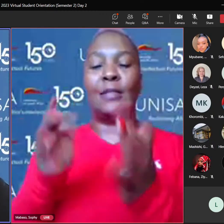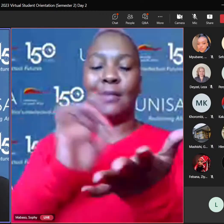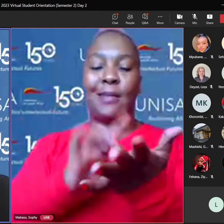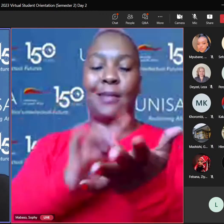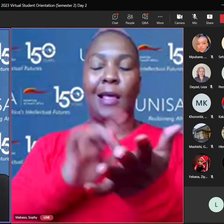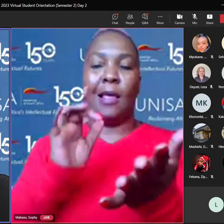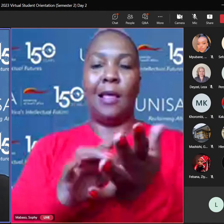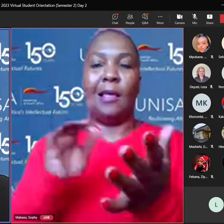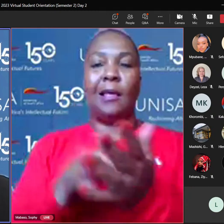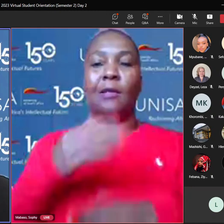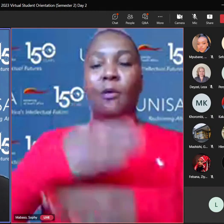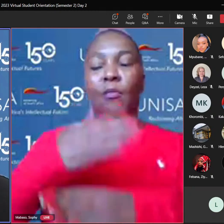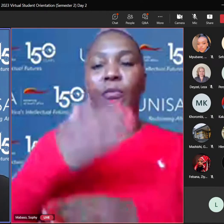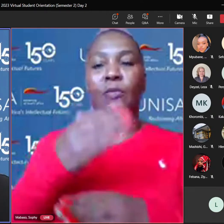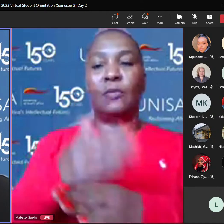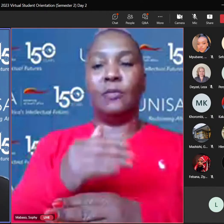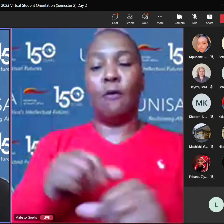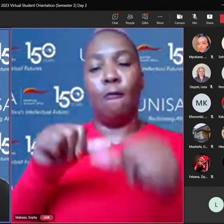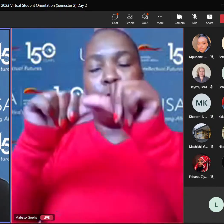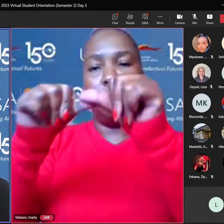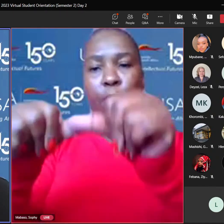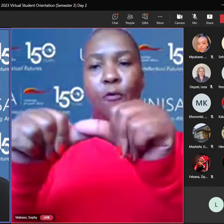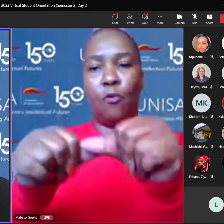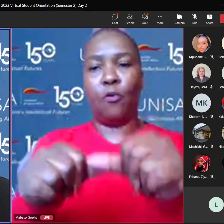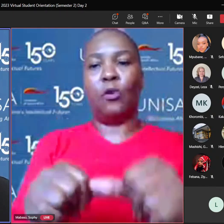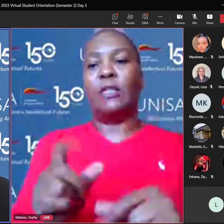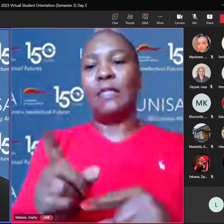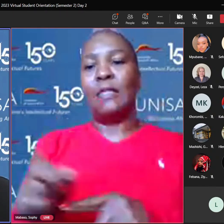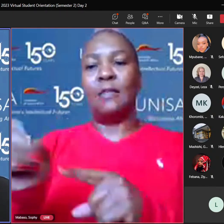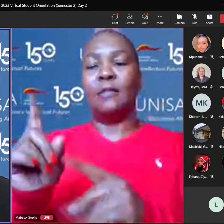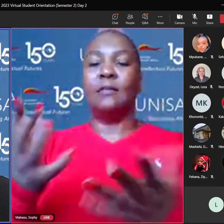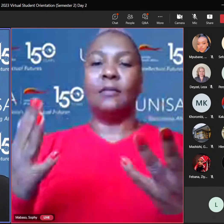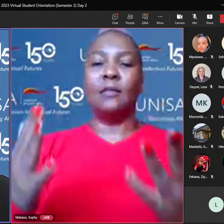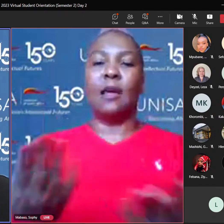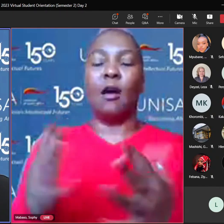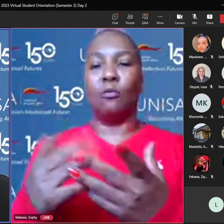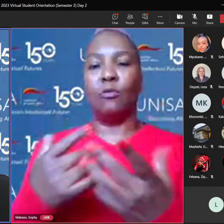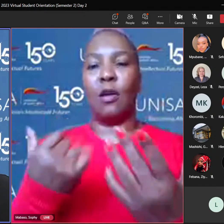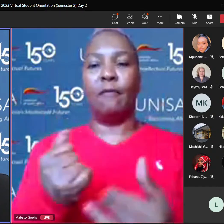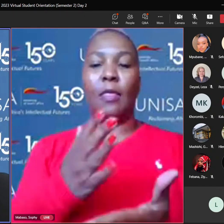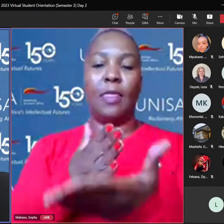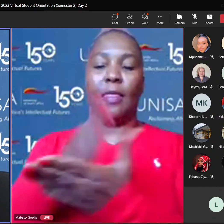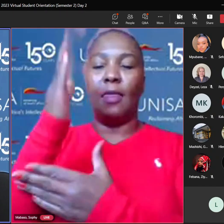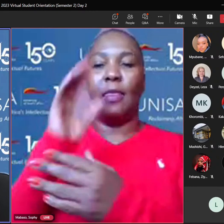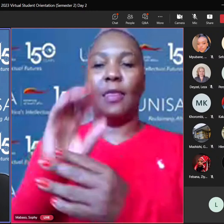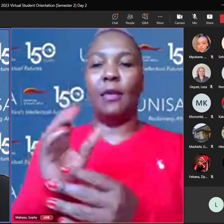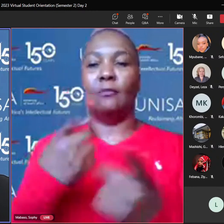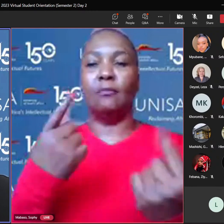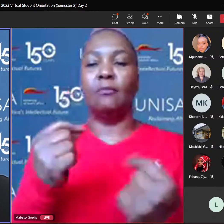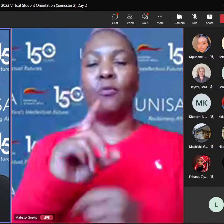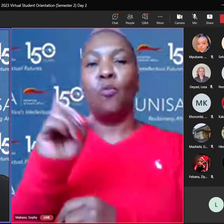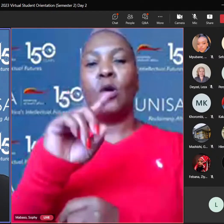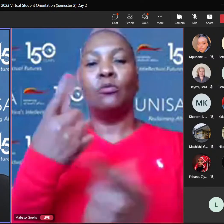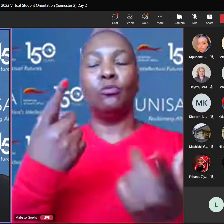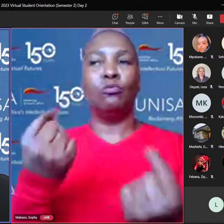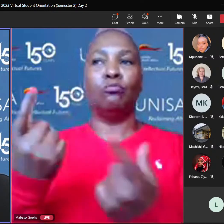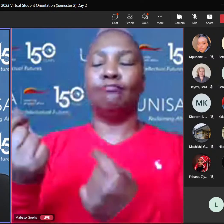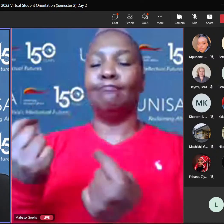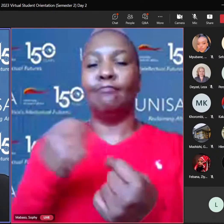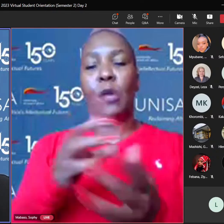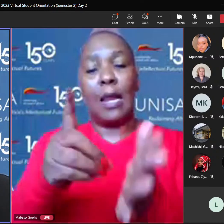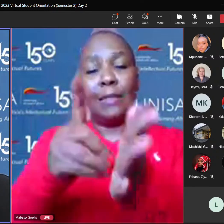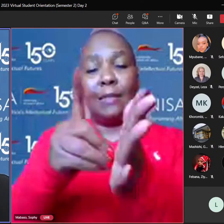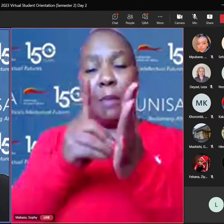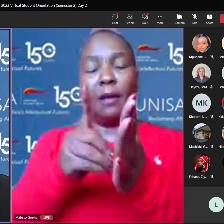follow the instructions as we've just given it to you. You have your rights. We told you what you can do and demand. So